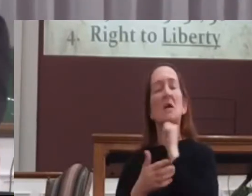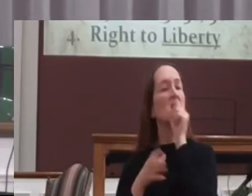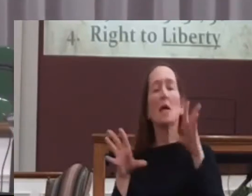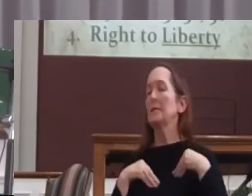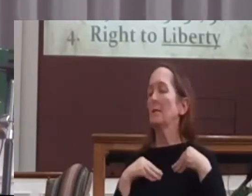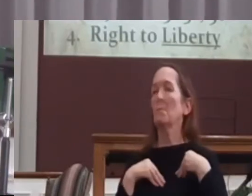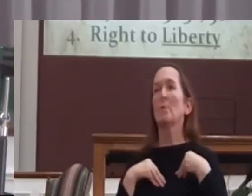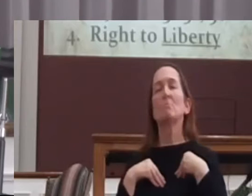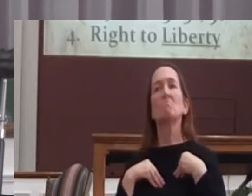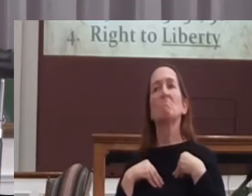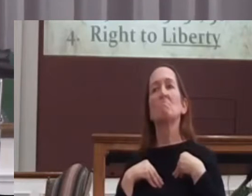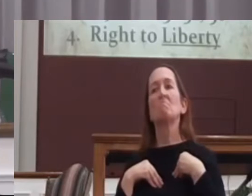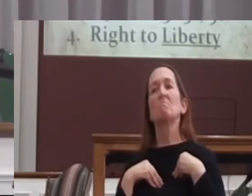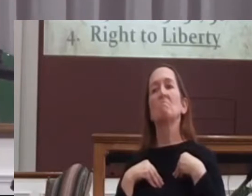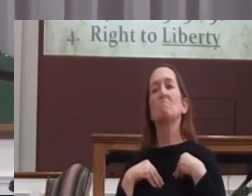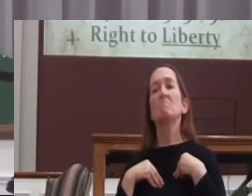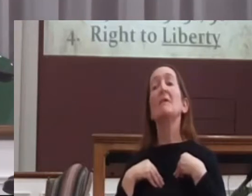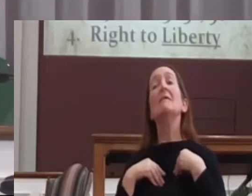hope.